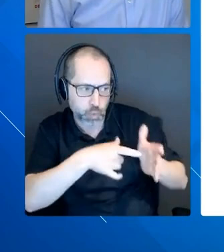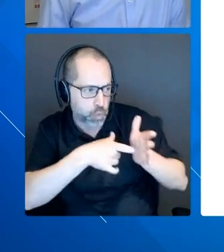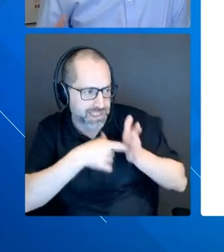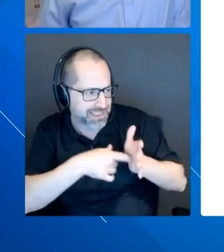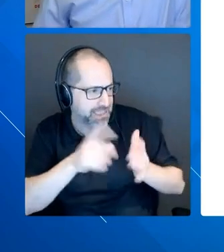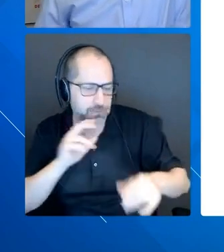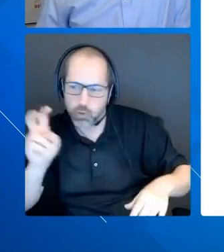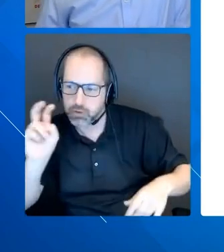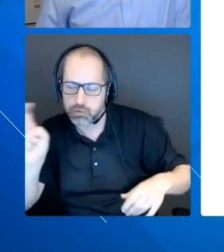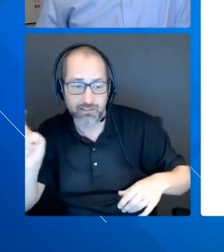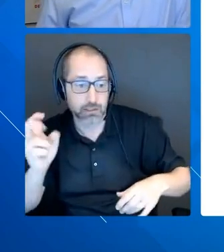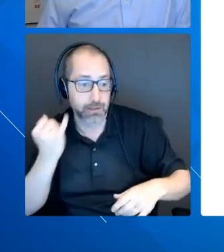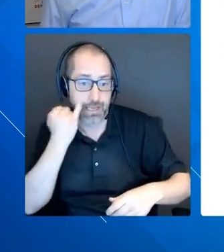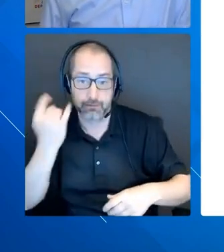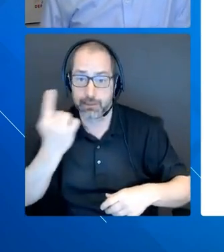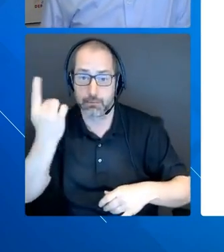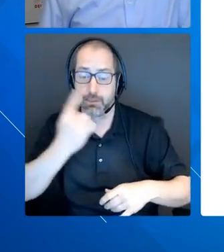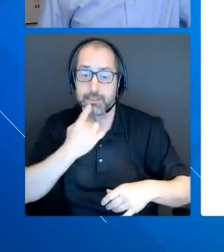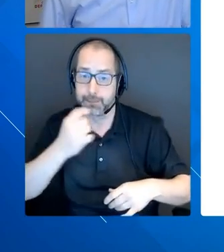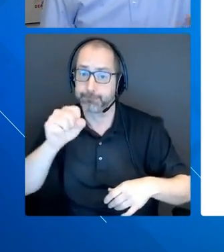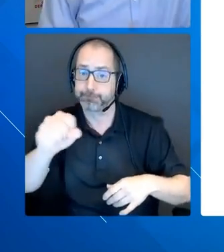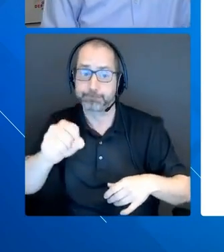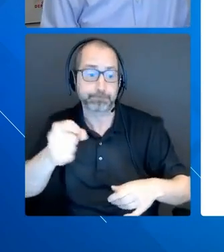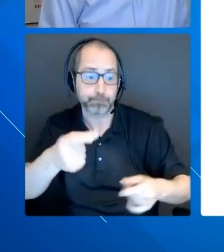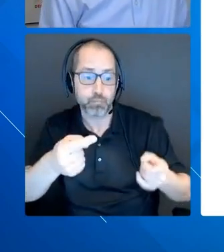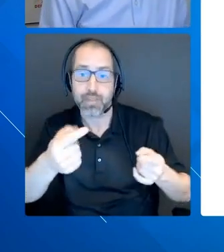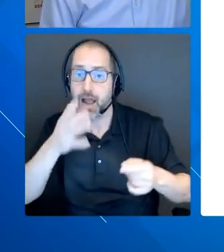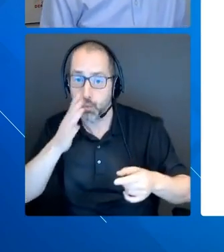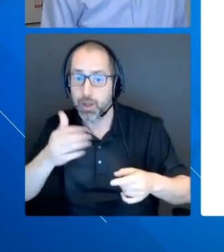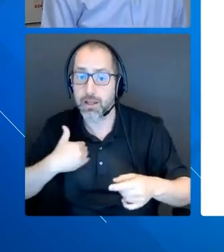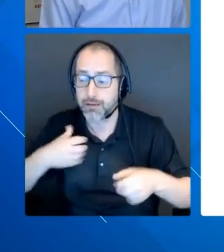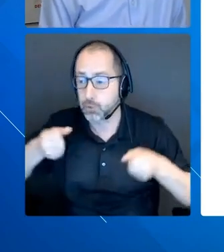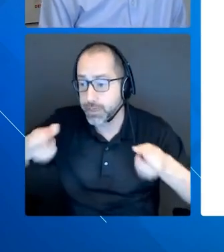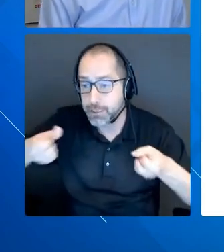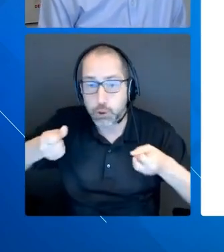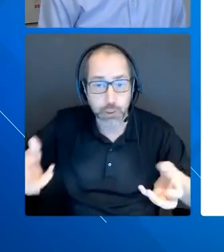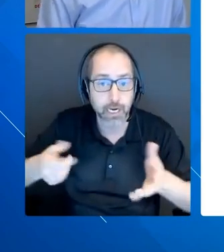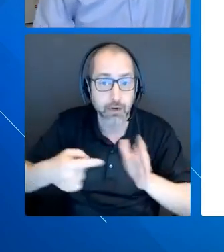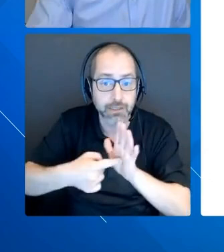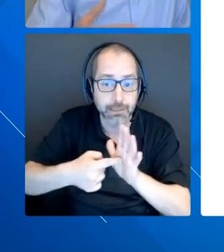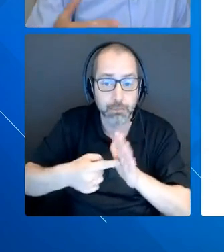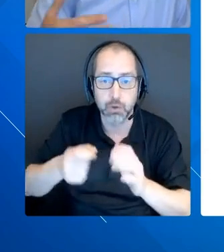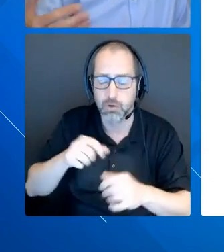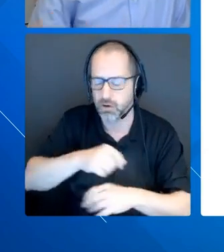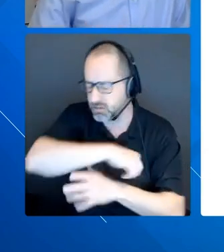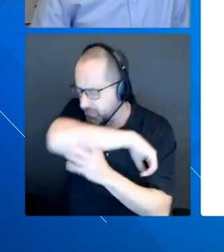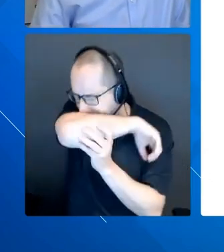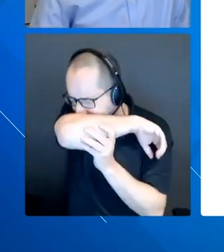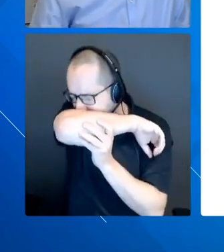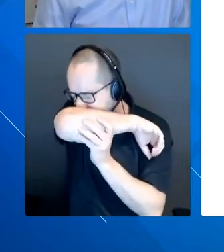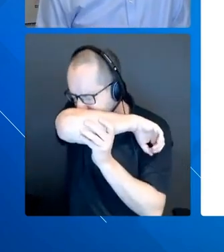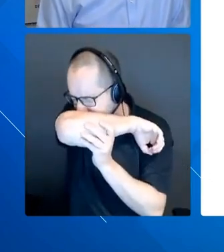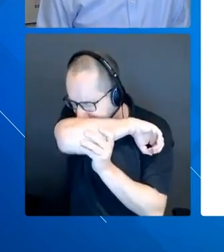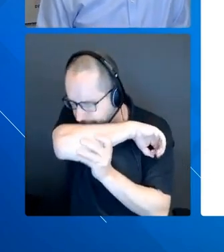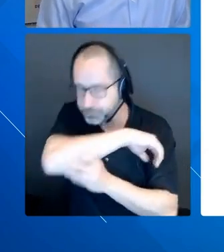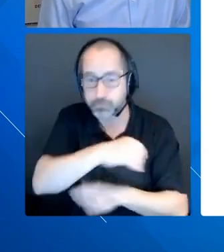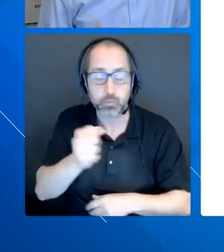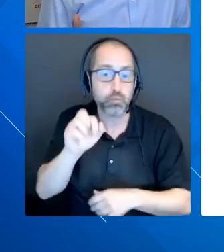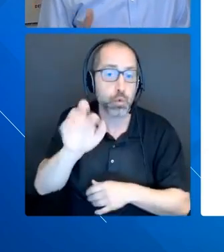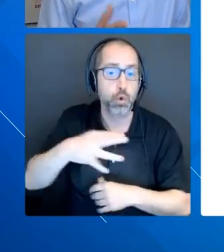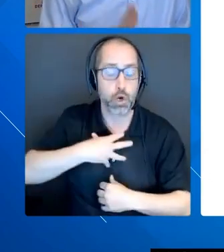someone says, yes, I'm going to be in a wheelchair. Yes, I have I'll use a white cane. Yes, I have a service